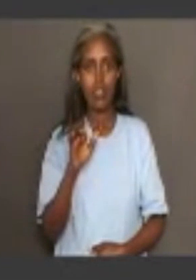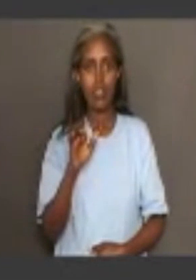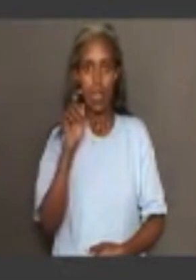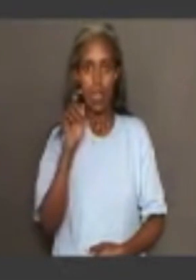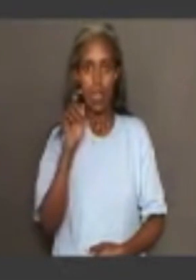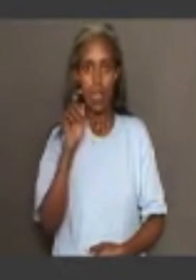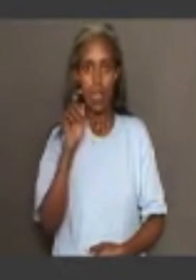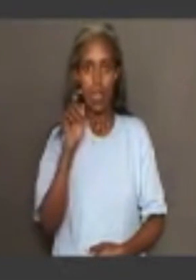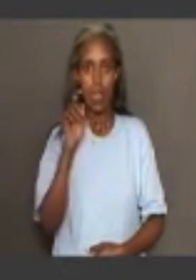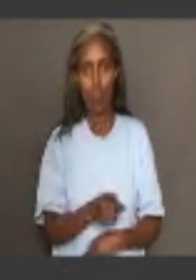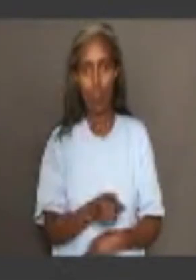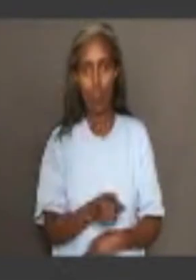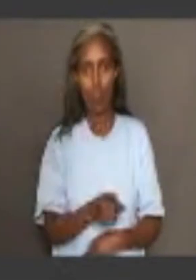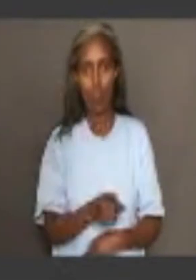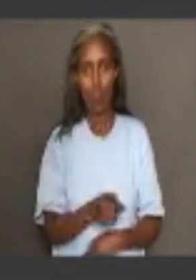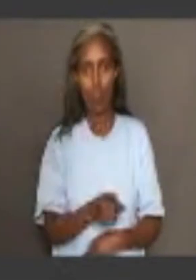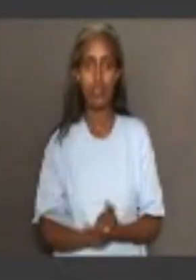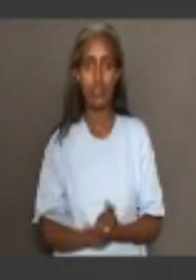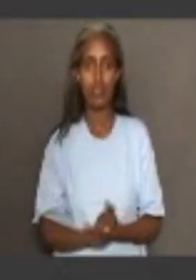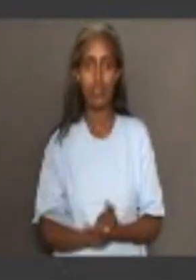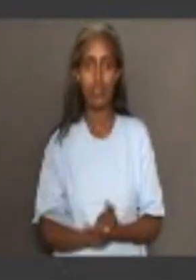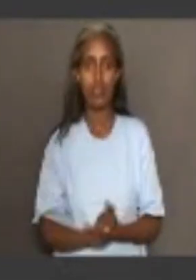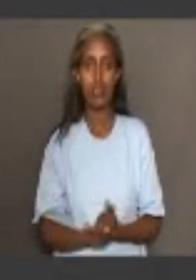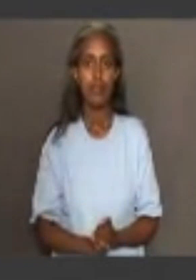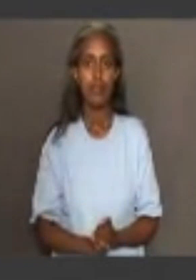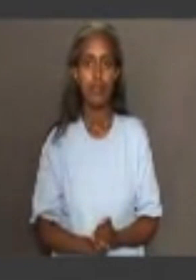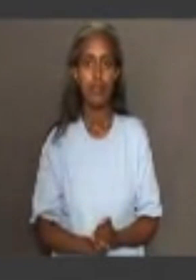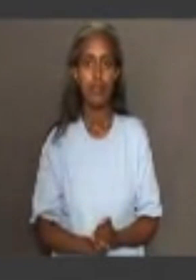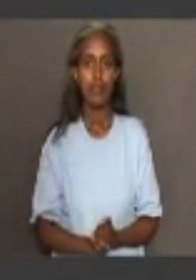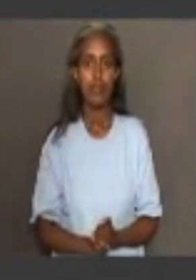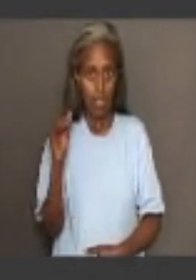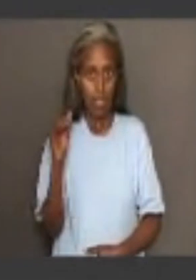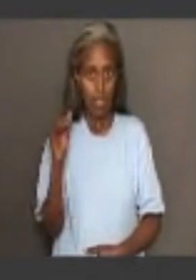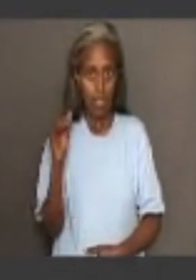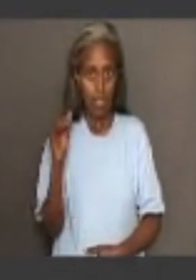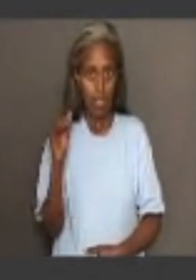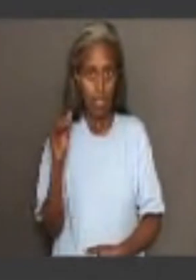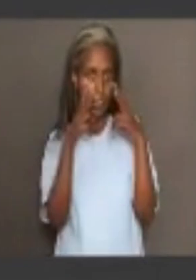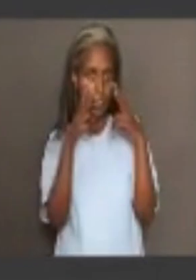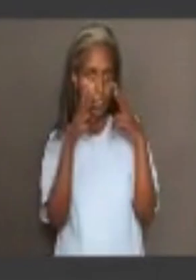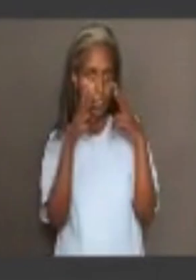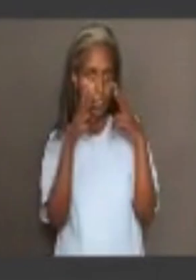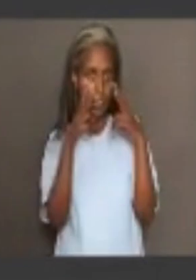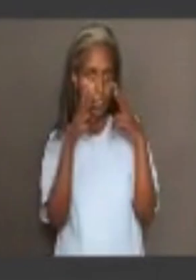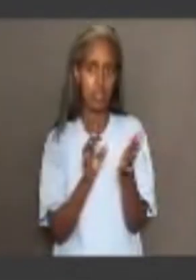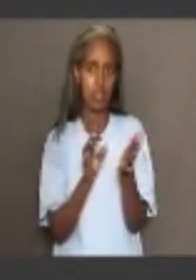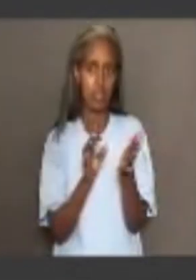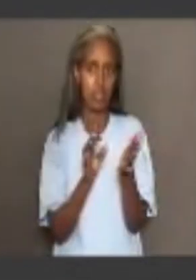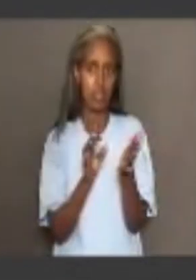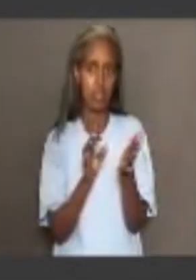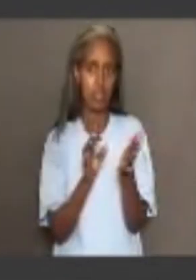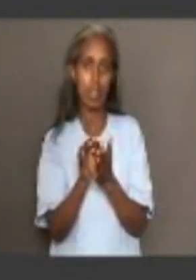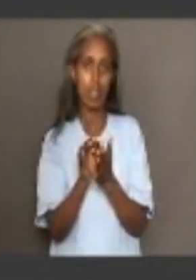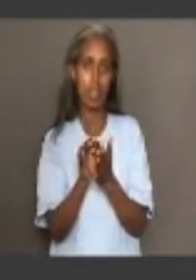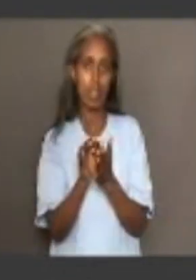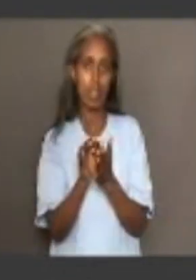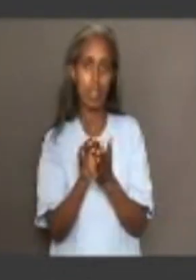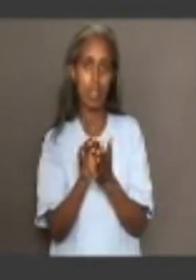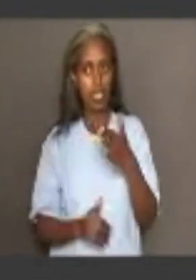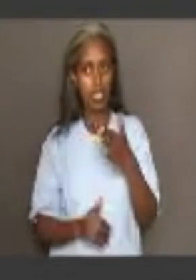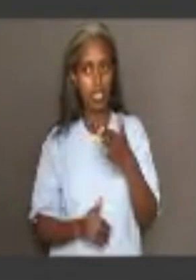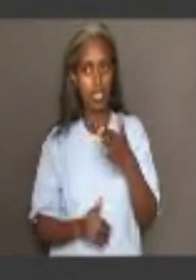over 100. And we see that this number is less than